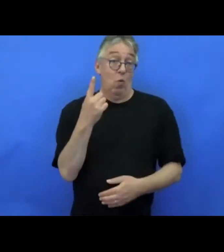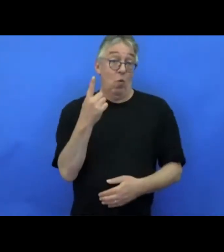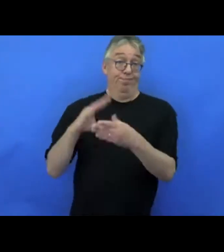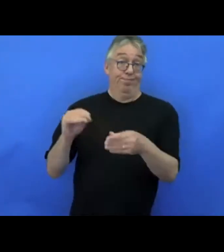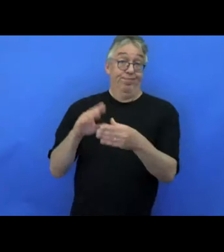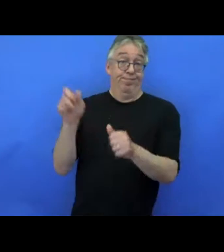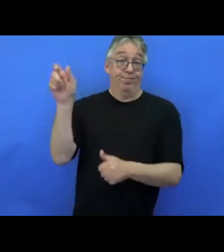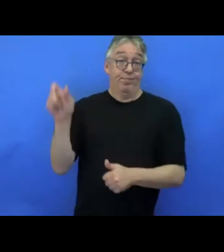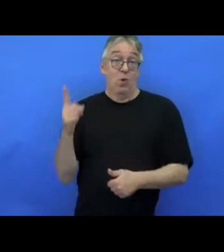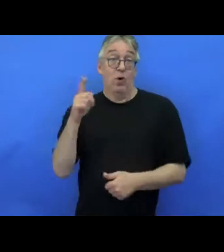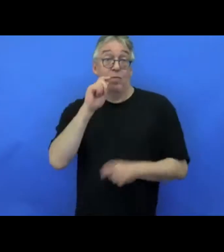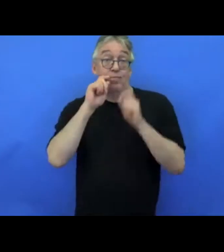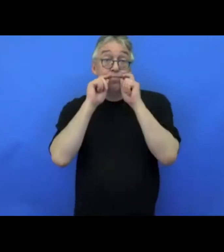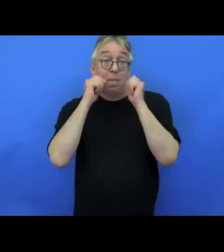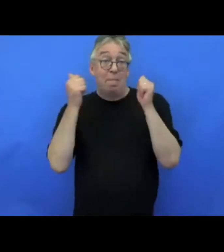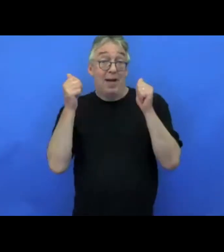that tells